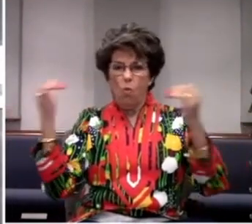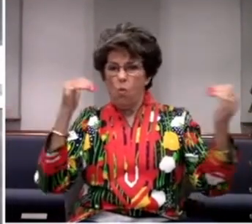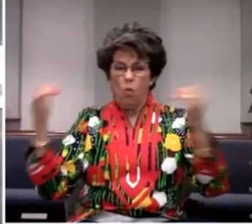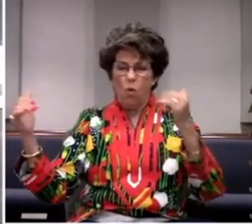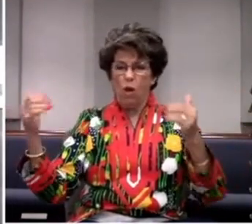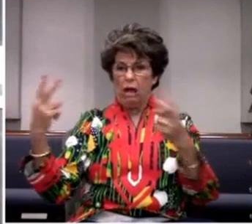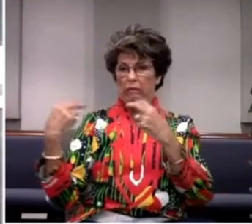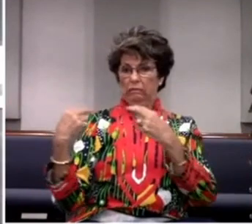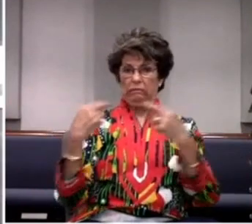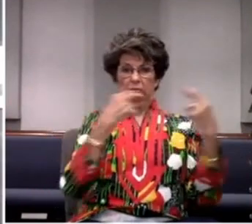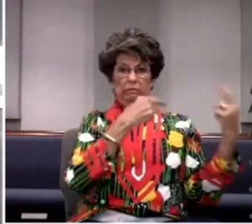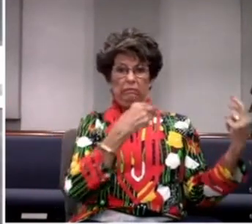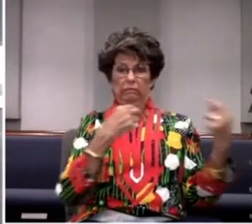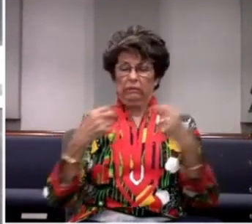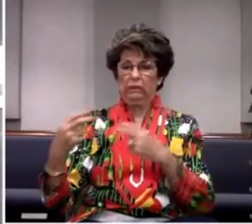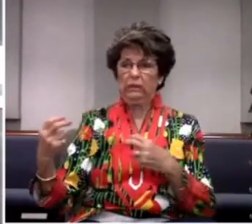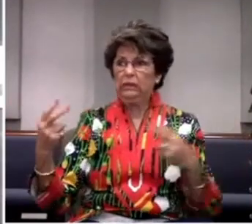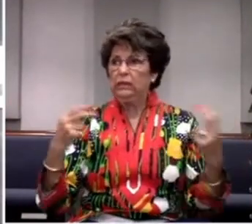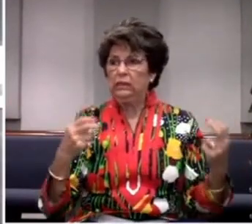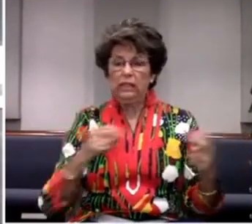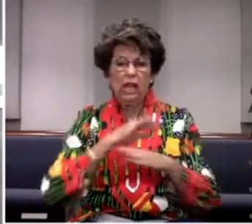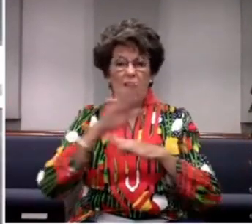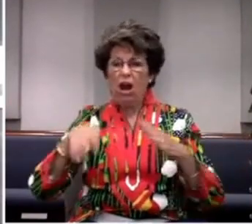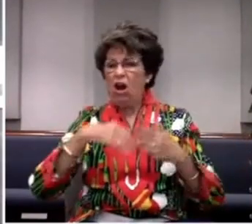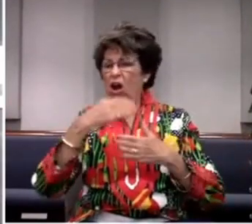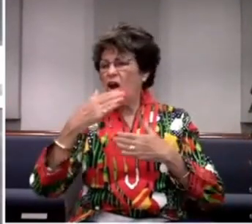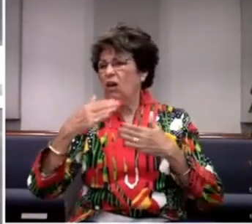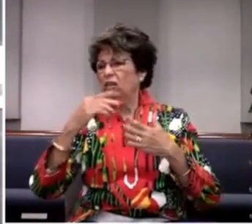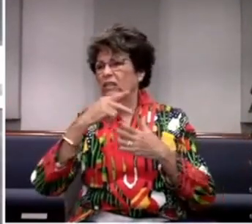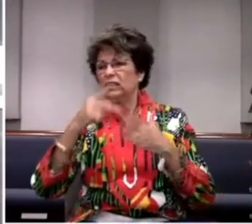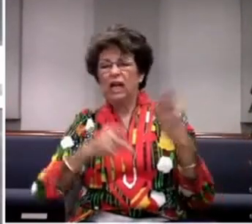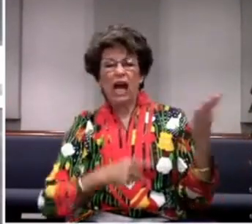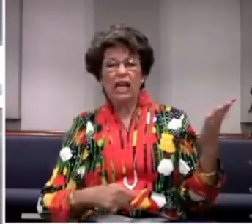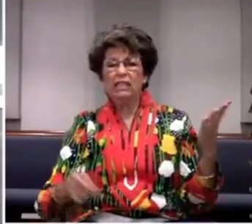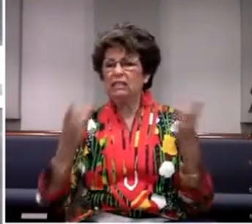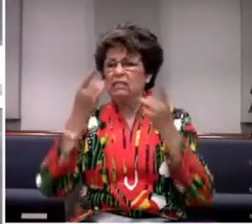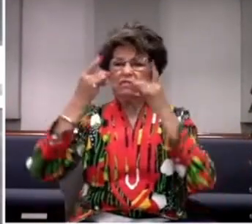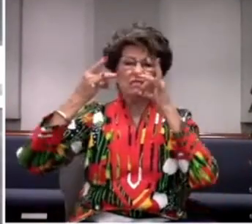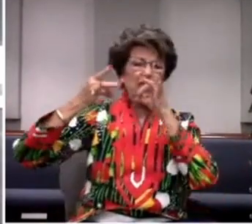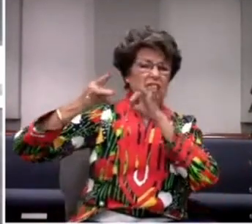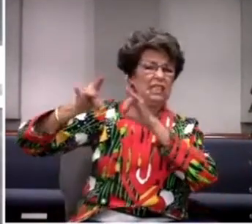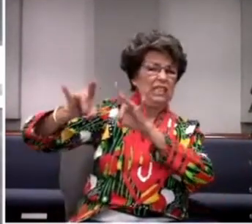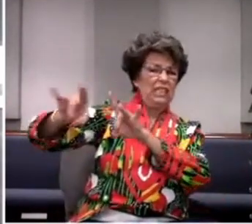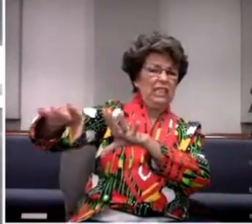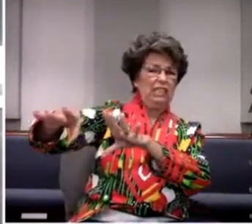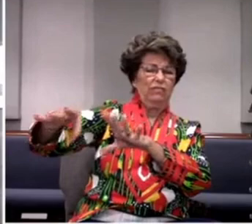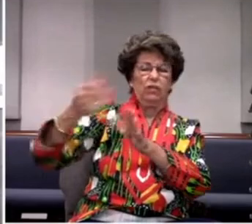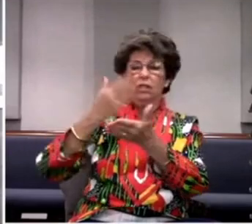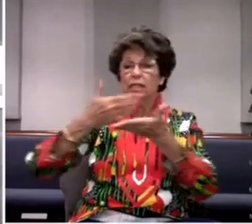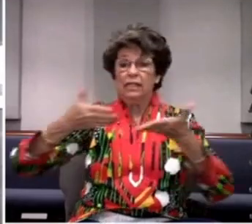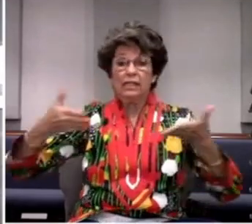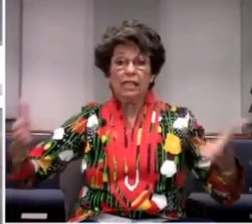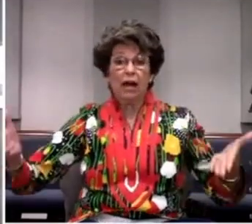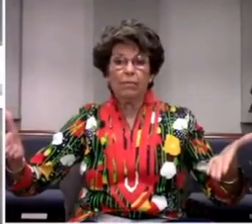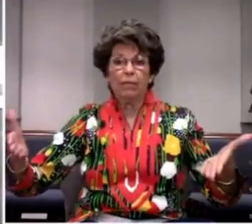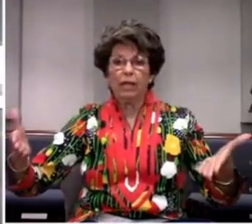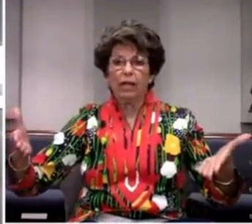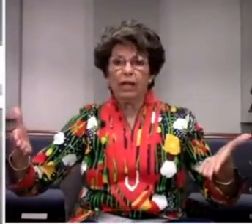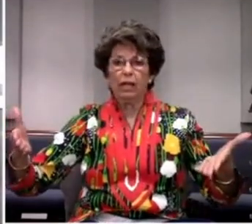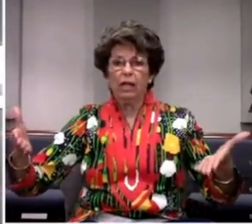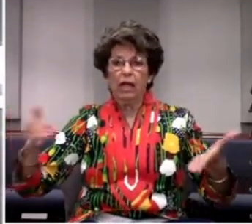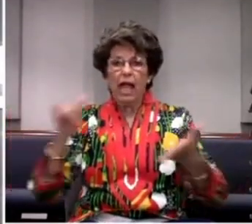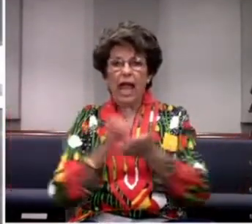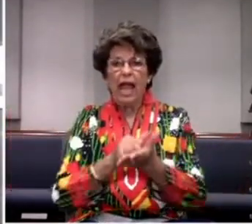selfishness, corruption, all kinds of evil. Something has gone wrong